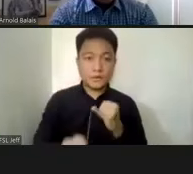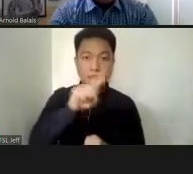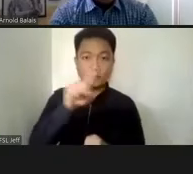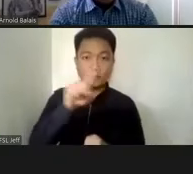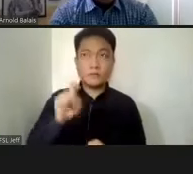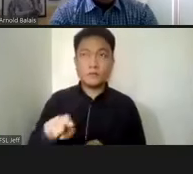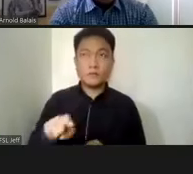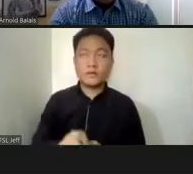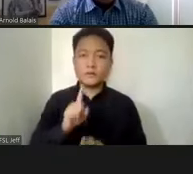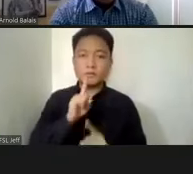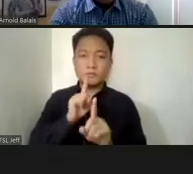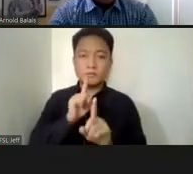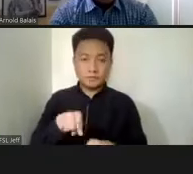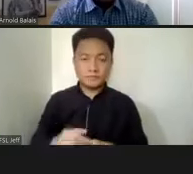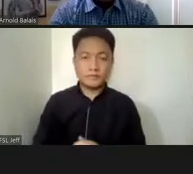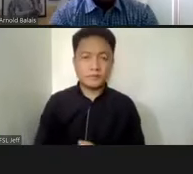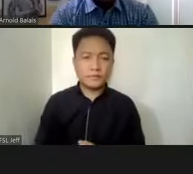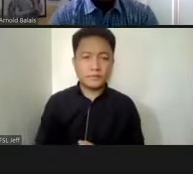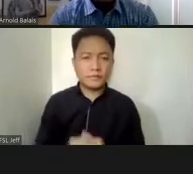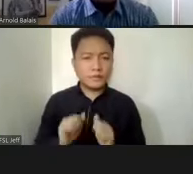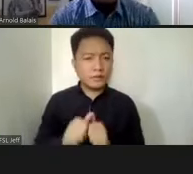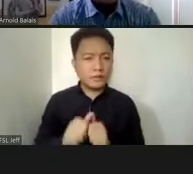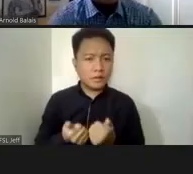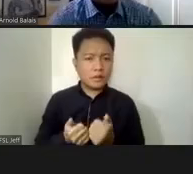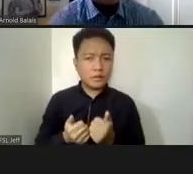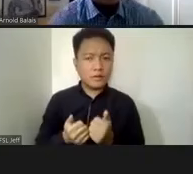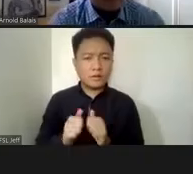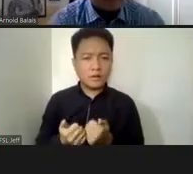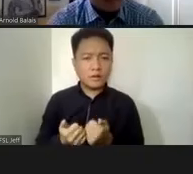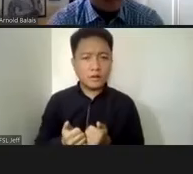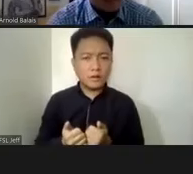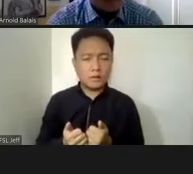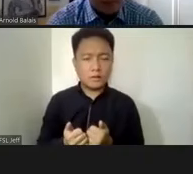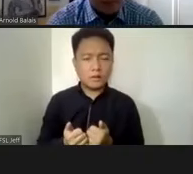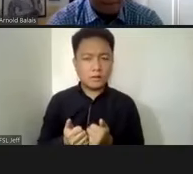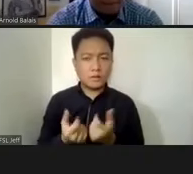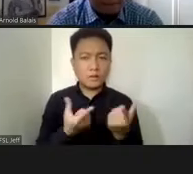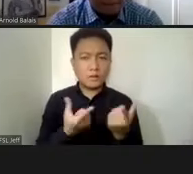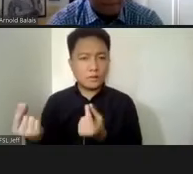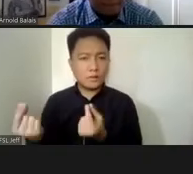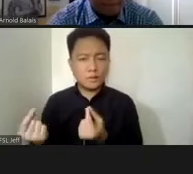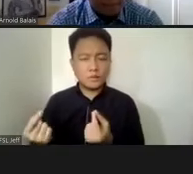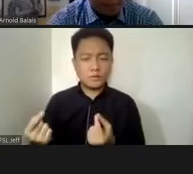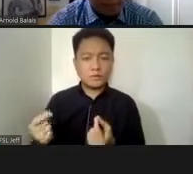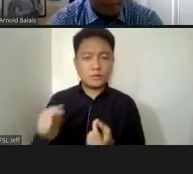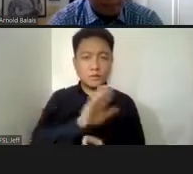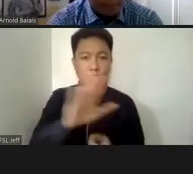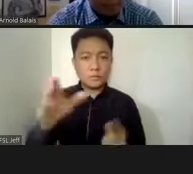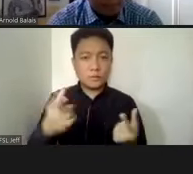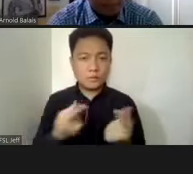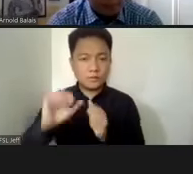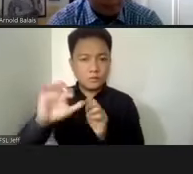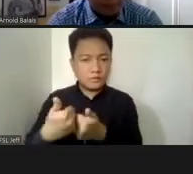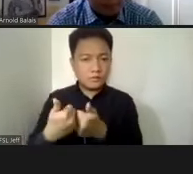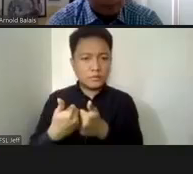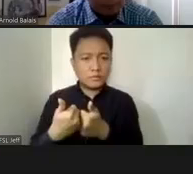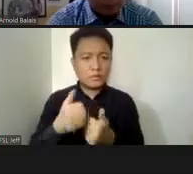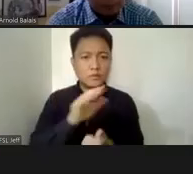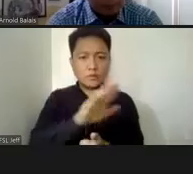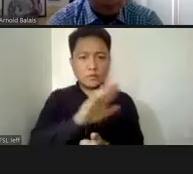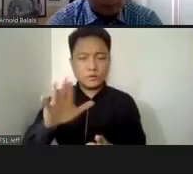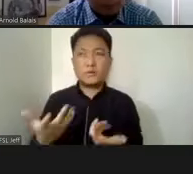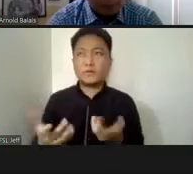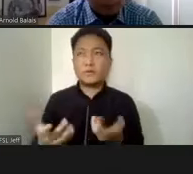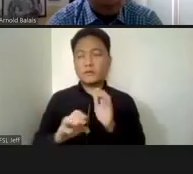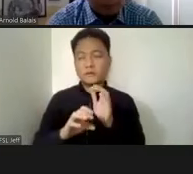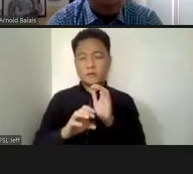doing to challenge the status quo, such as the exception becomes the norm? Okay, let's start with